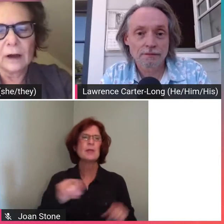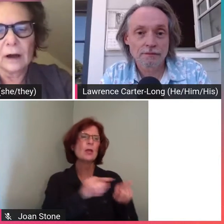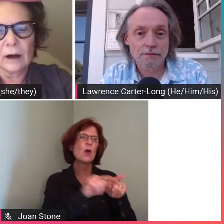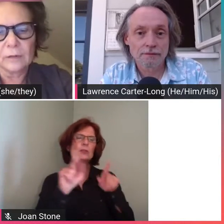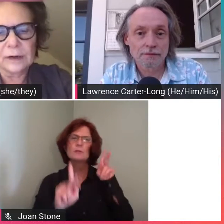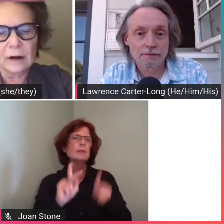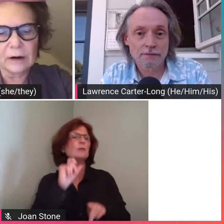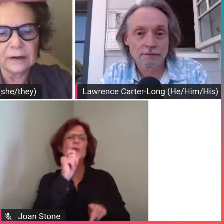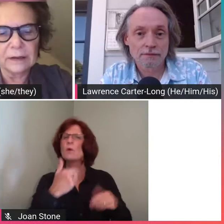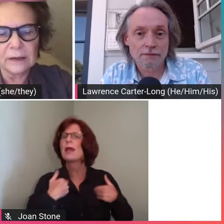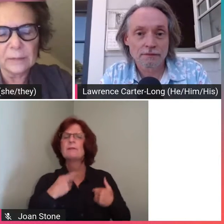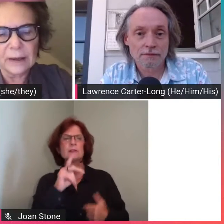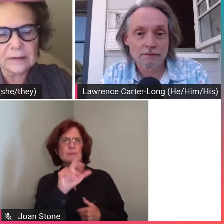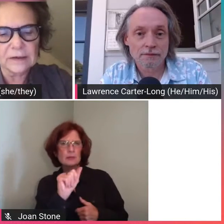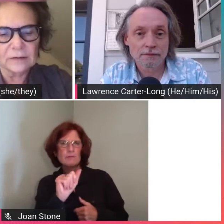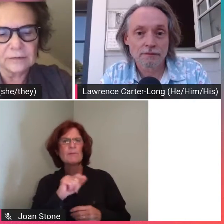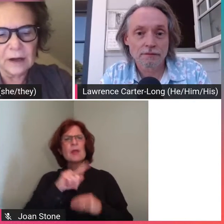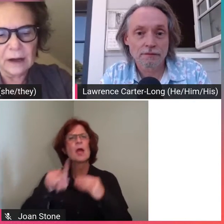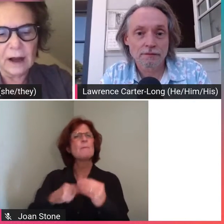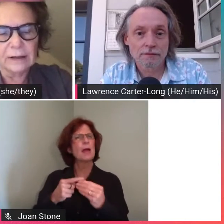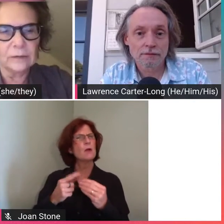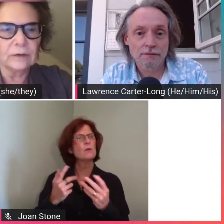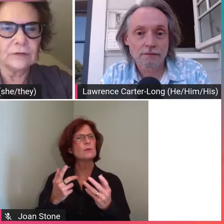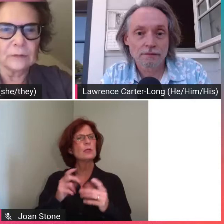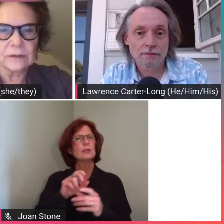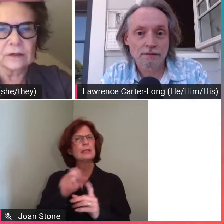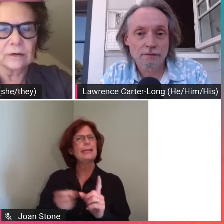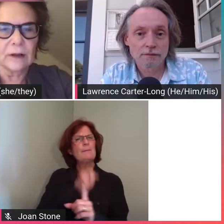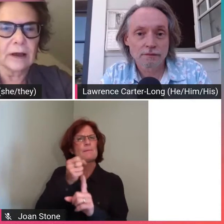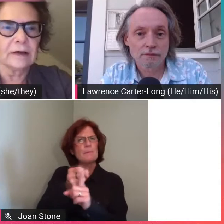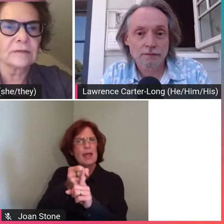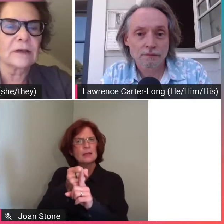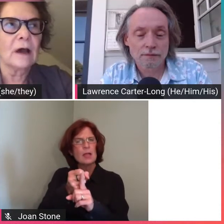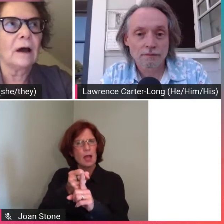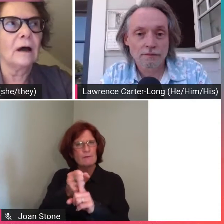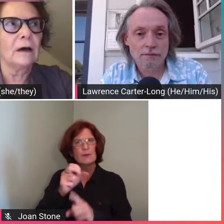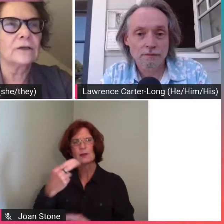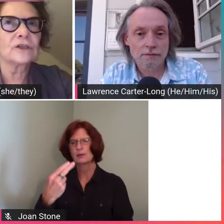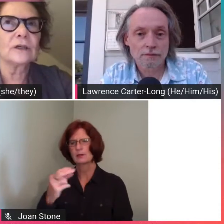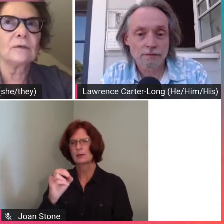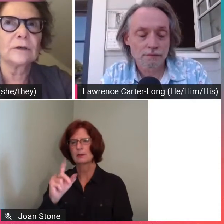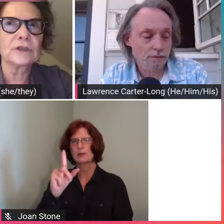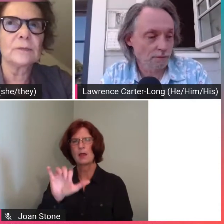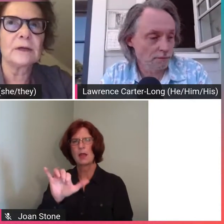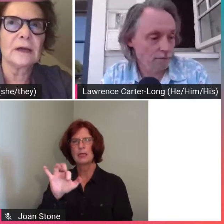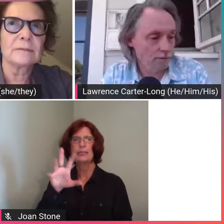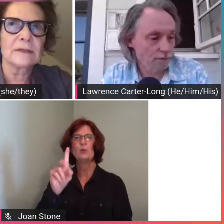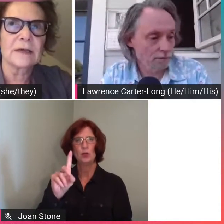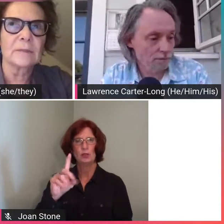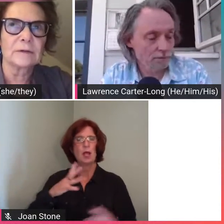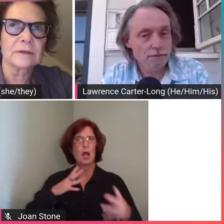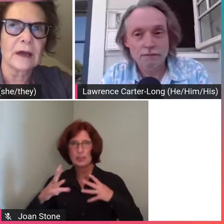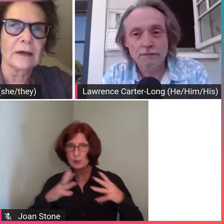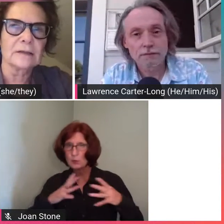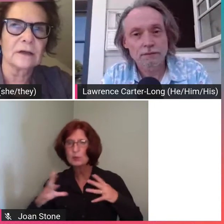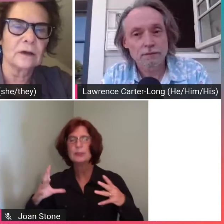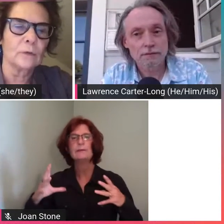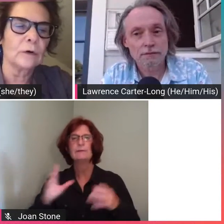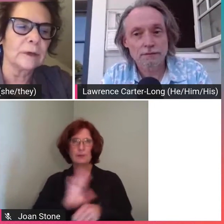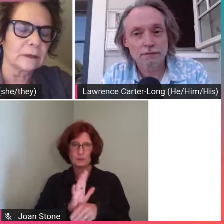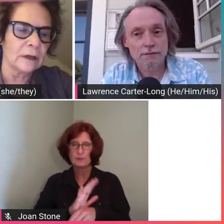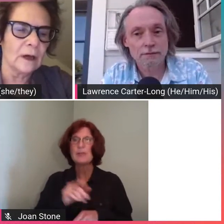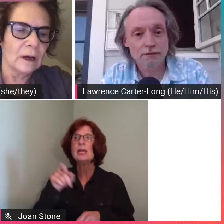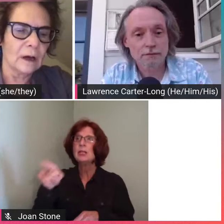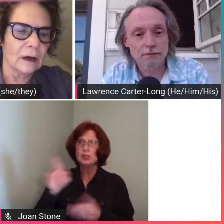without, regarding the impact of Hollywood films in their lives. When she became disabled as a